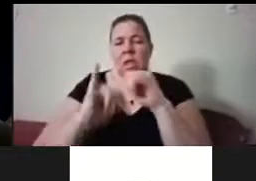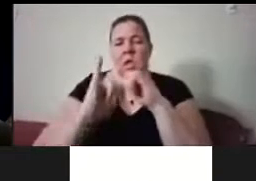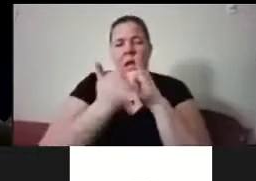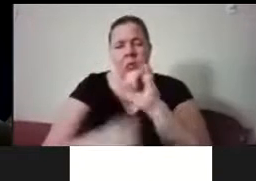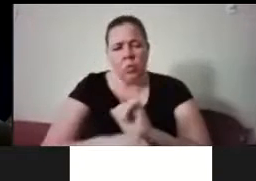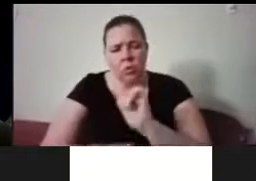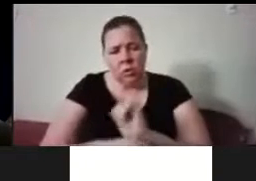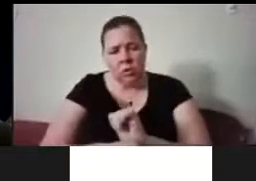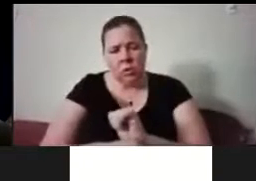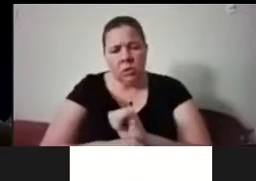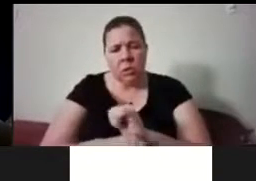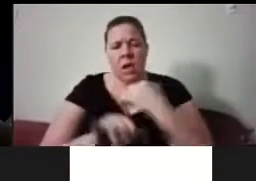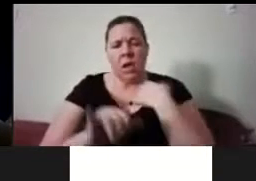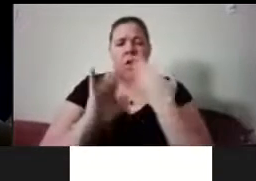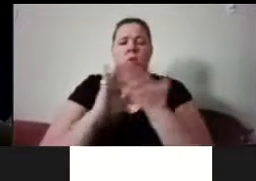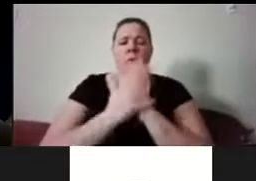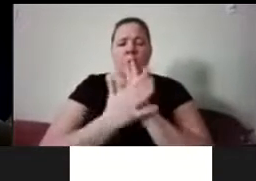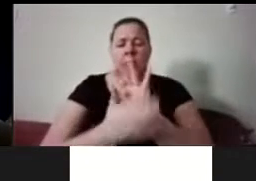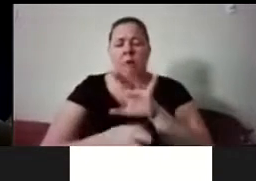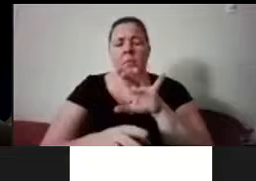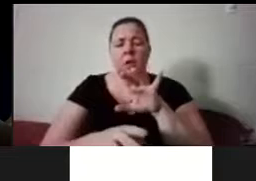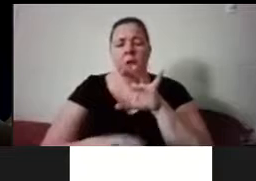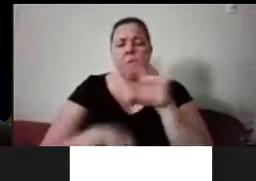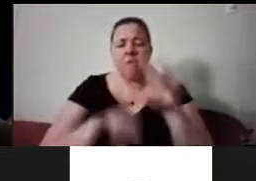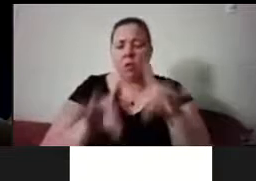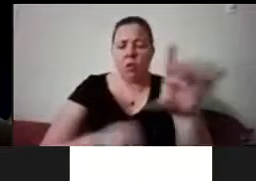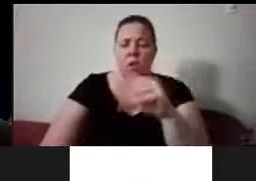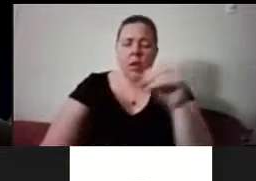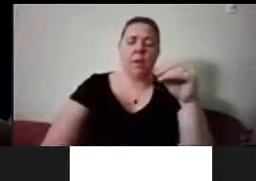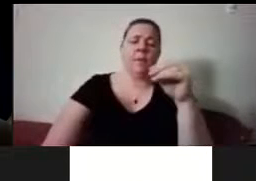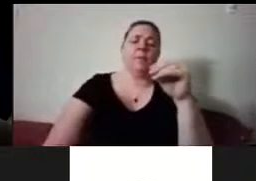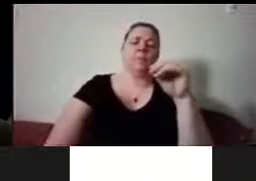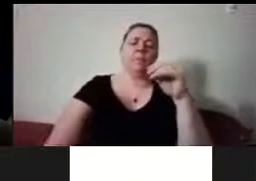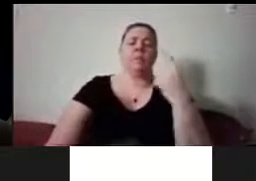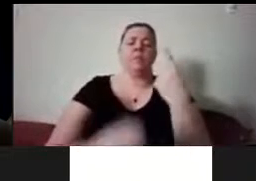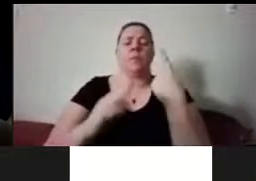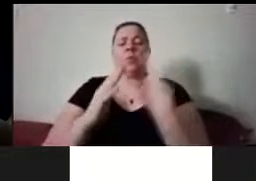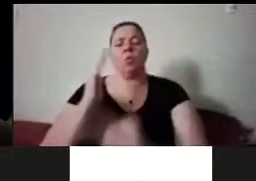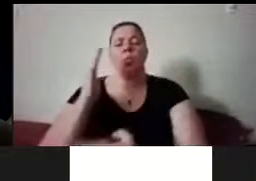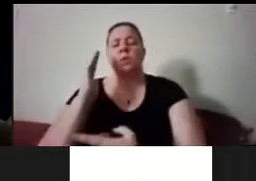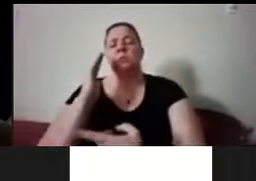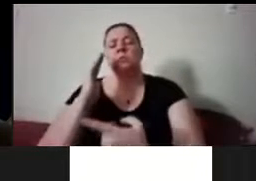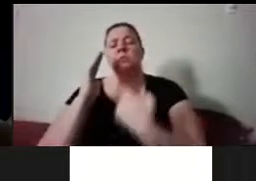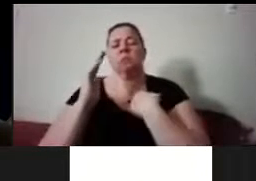work? How do I become a founder? And what are the likely